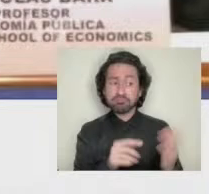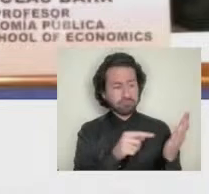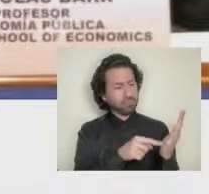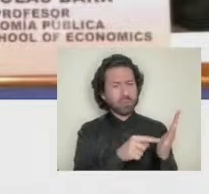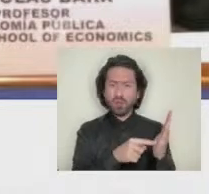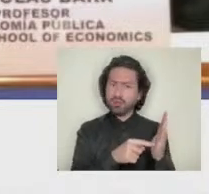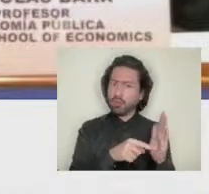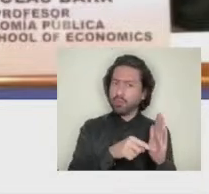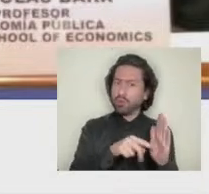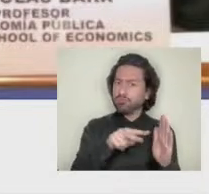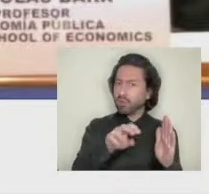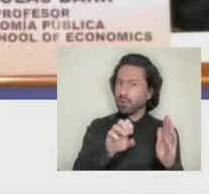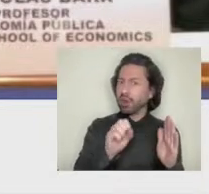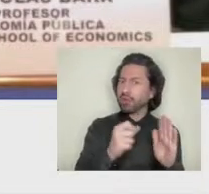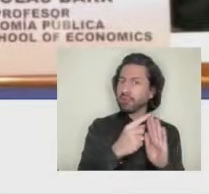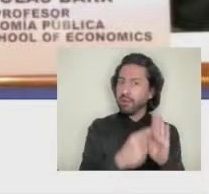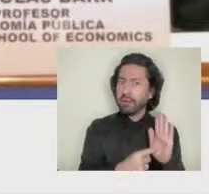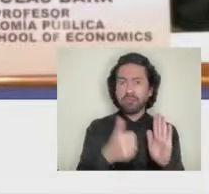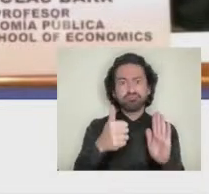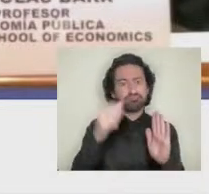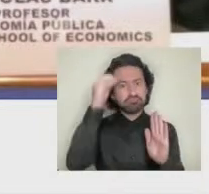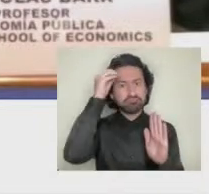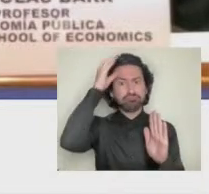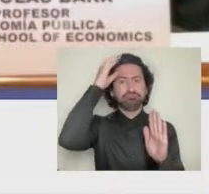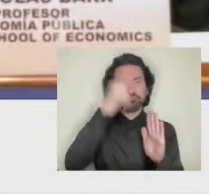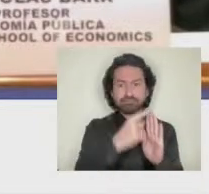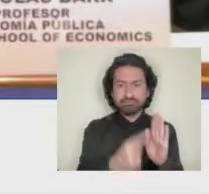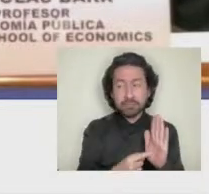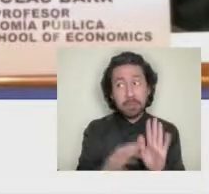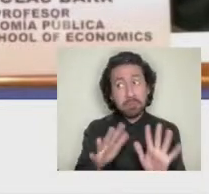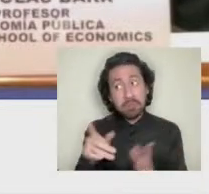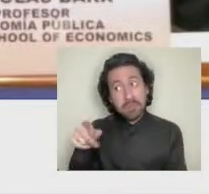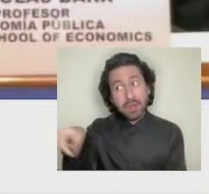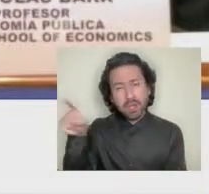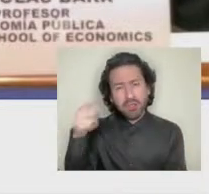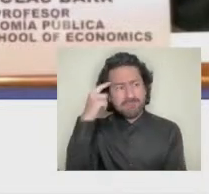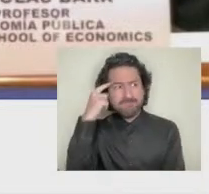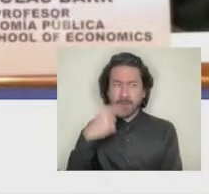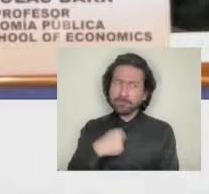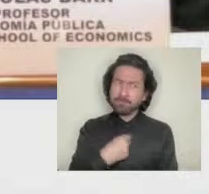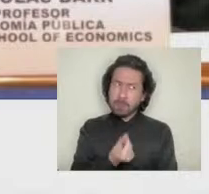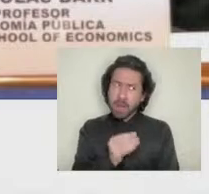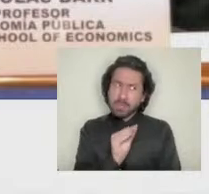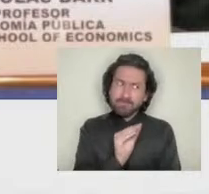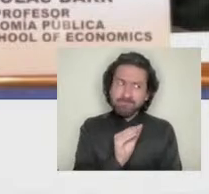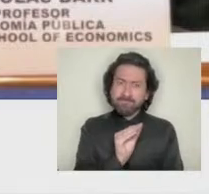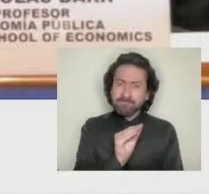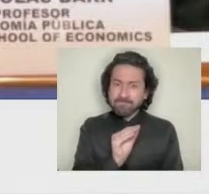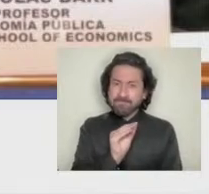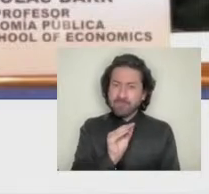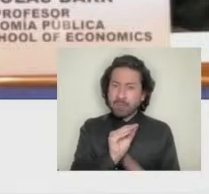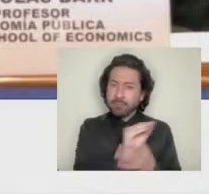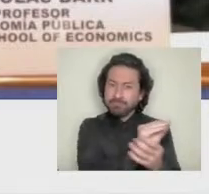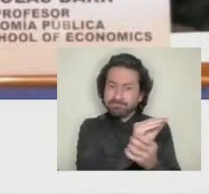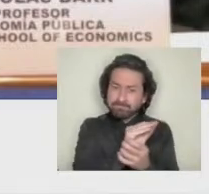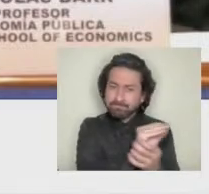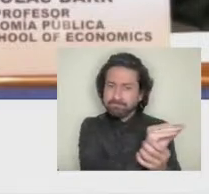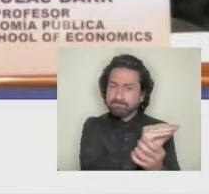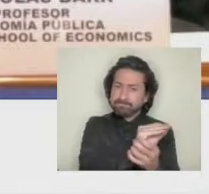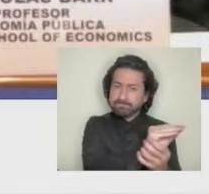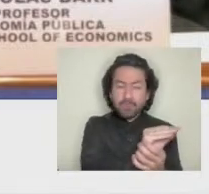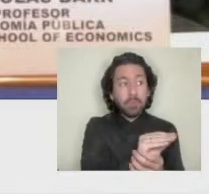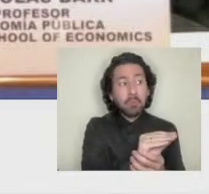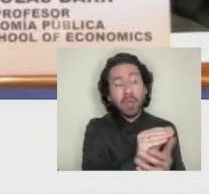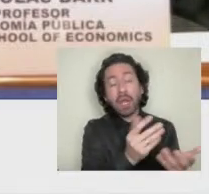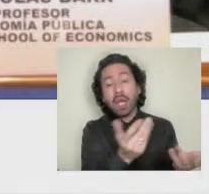be reluctant to put money into a pension fund, which they can't reach till they reach retirement age, because they may need the money for